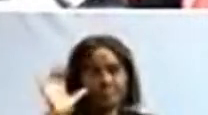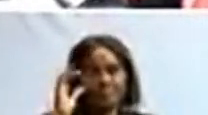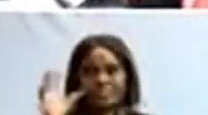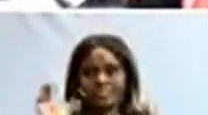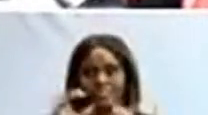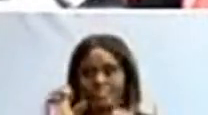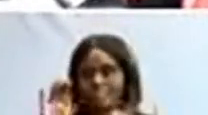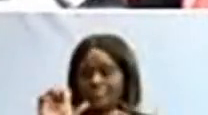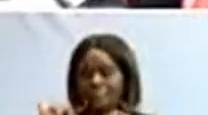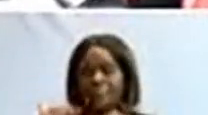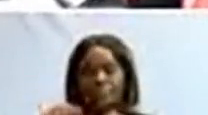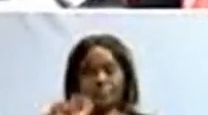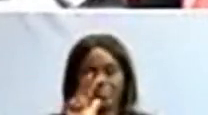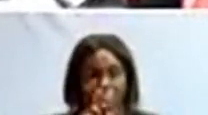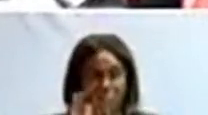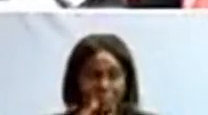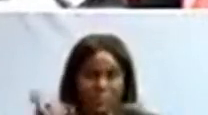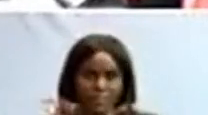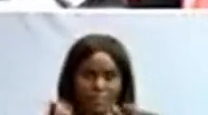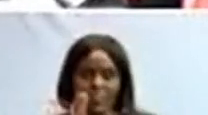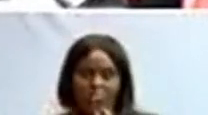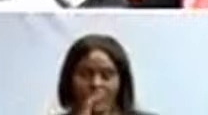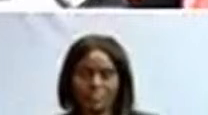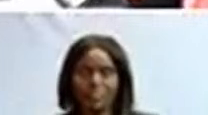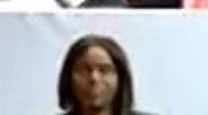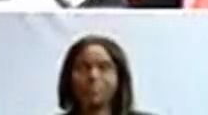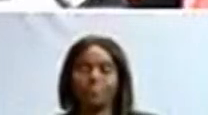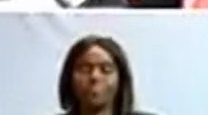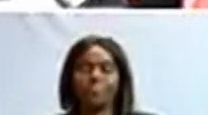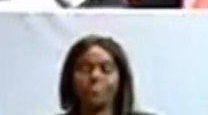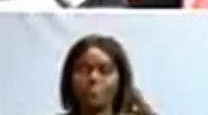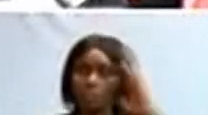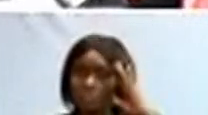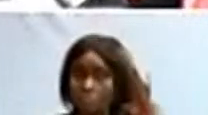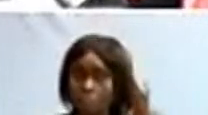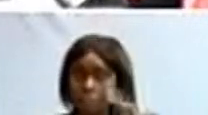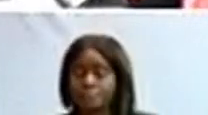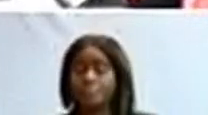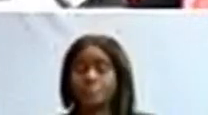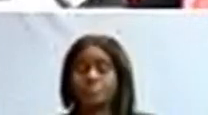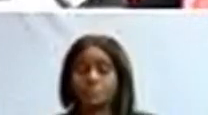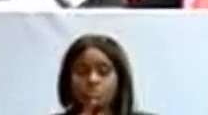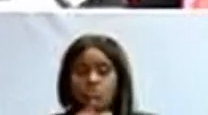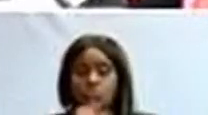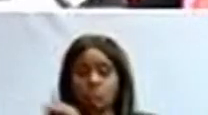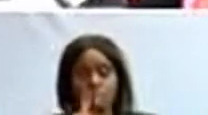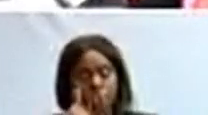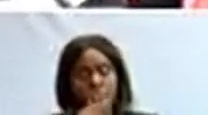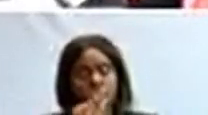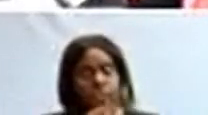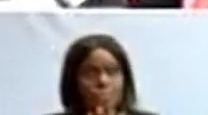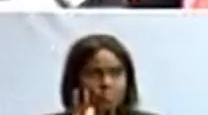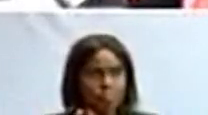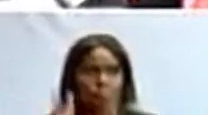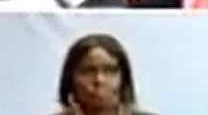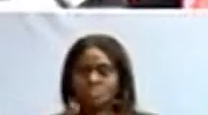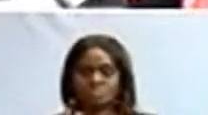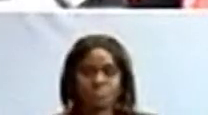Council Secretary. Chair, sir, it's not only signing,